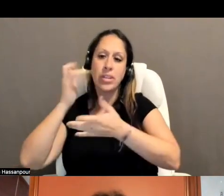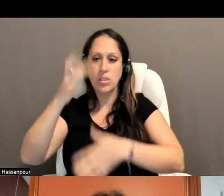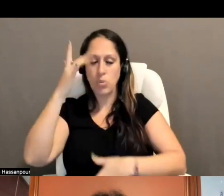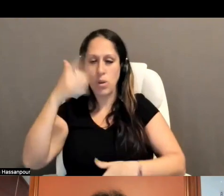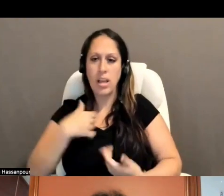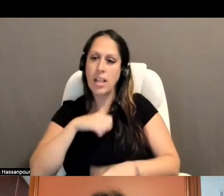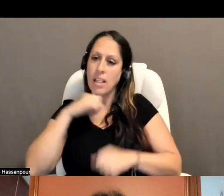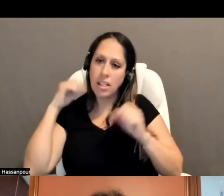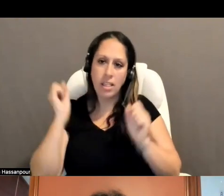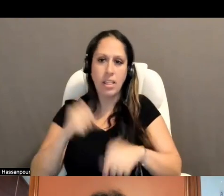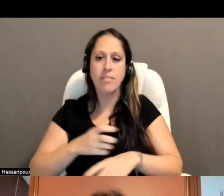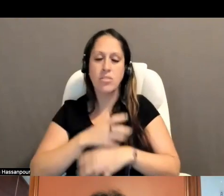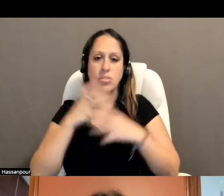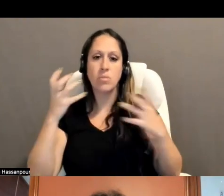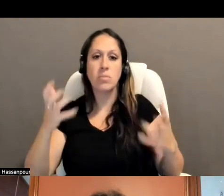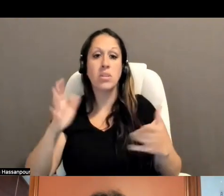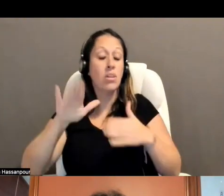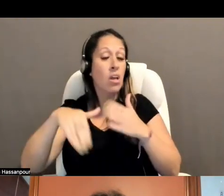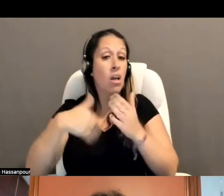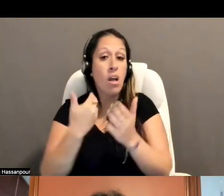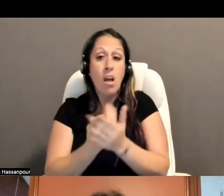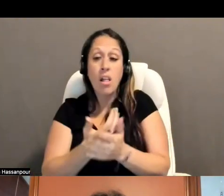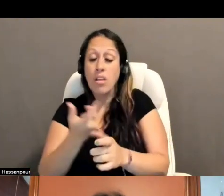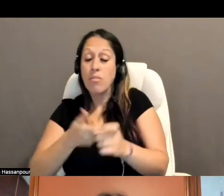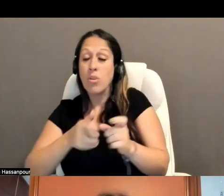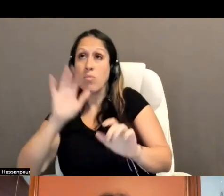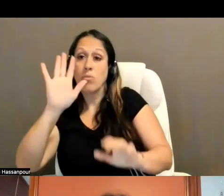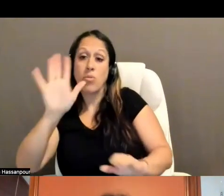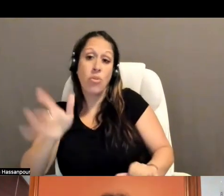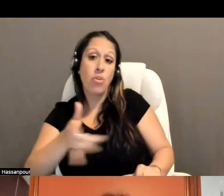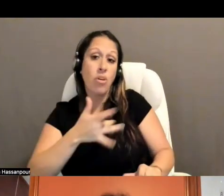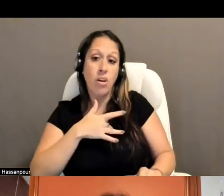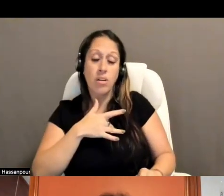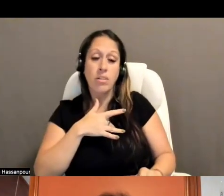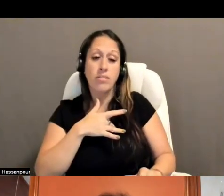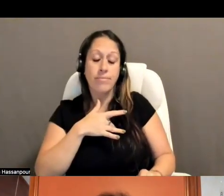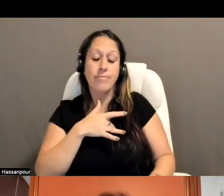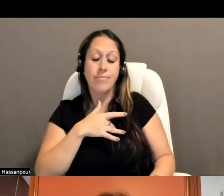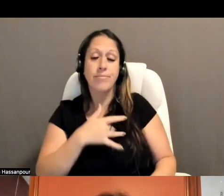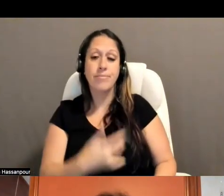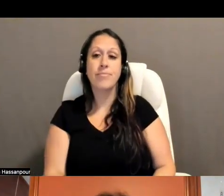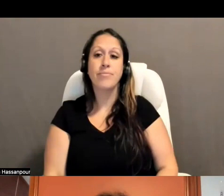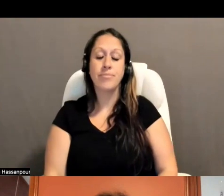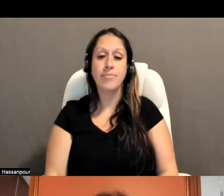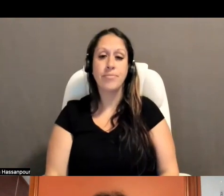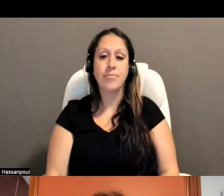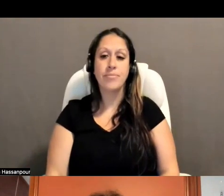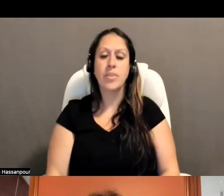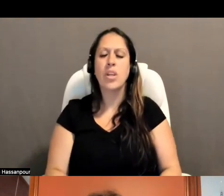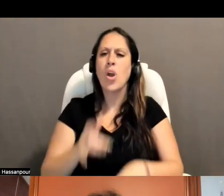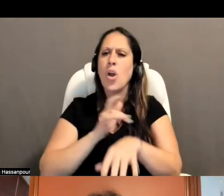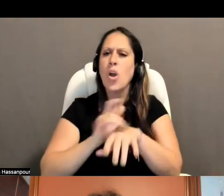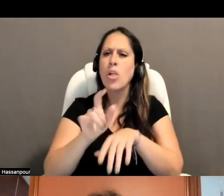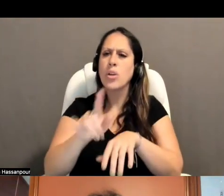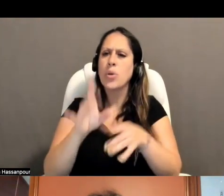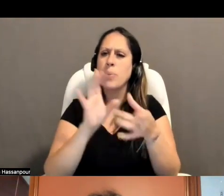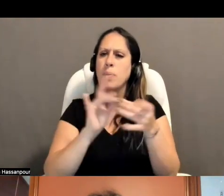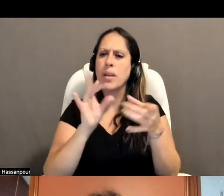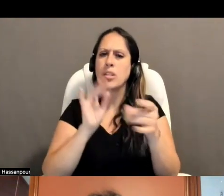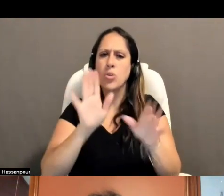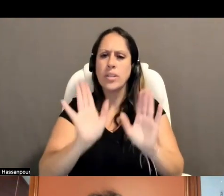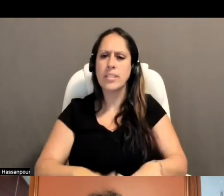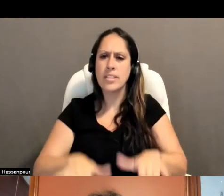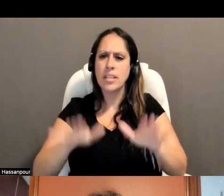much. And all of it comes from the heart, Yeah. Earlier, you mentioned that you're a child